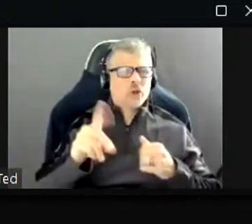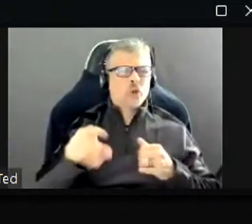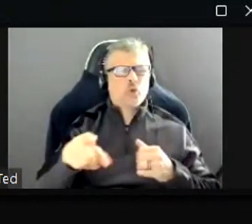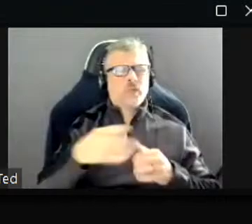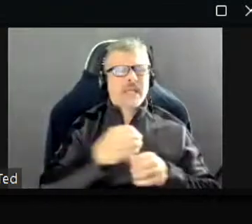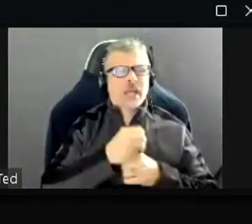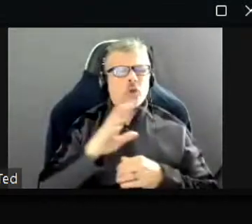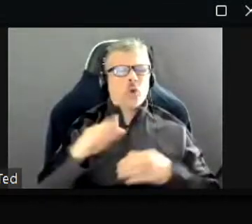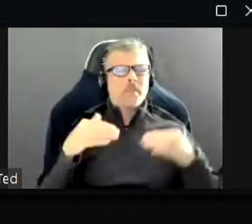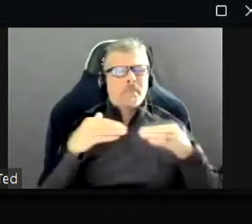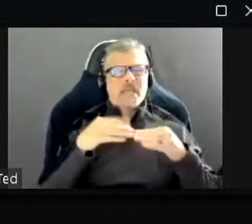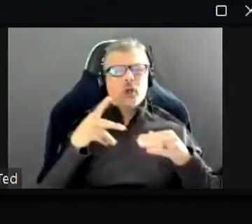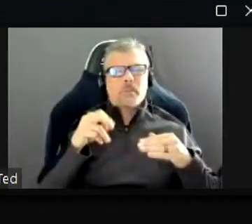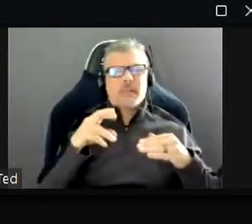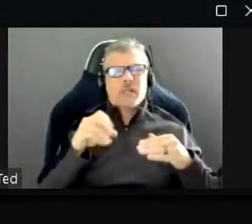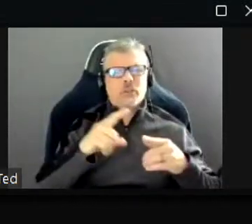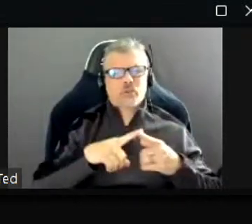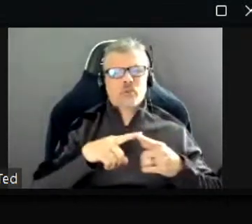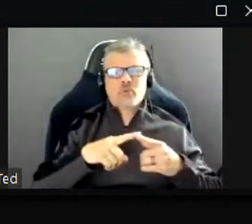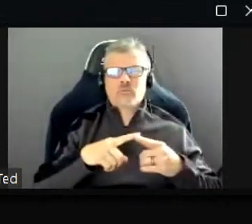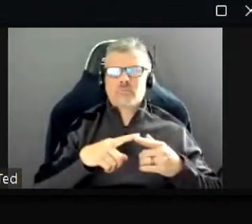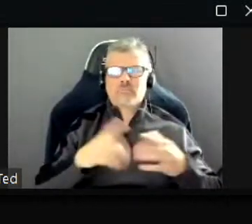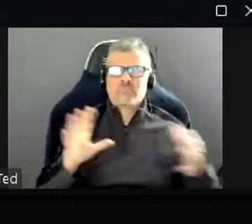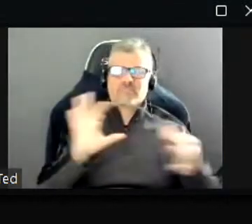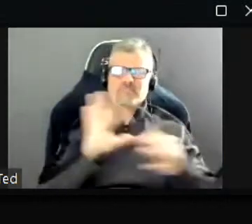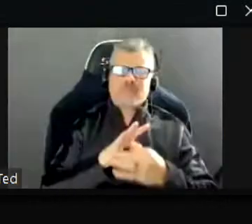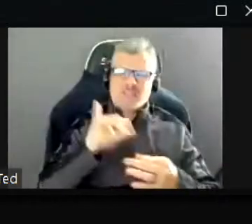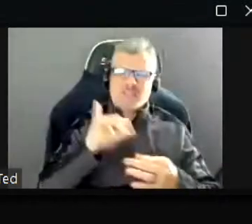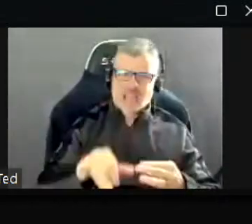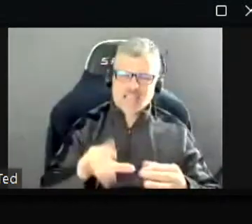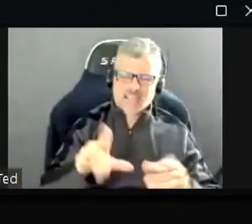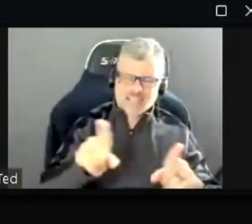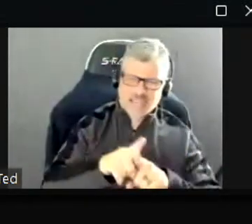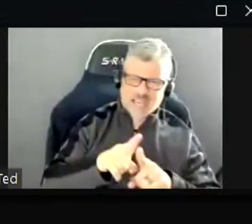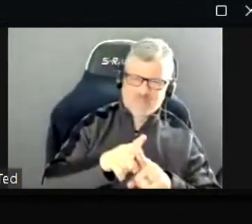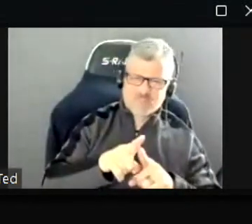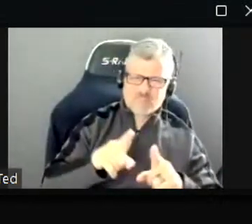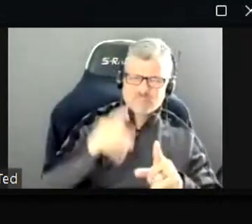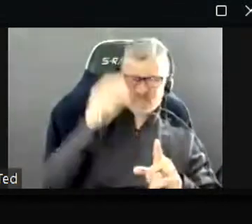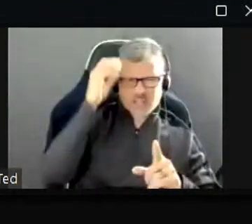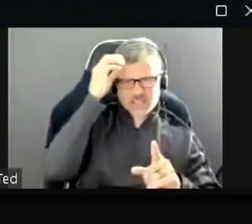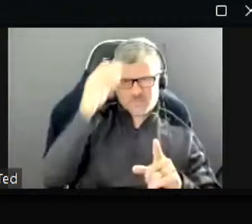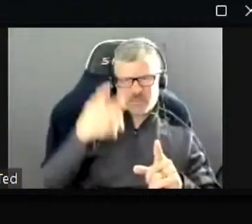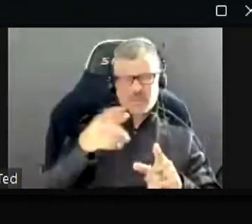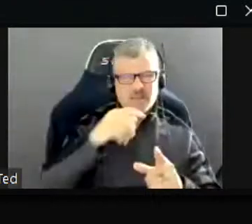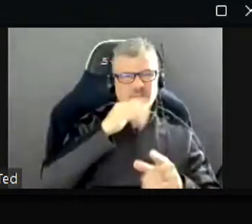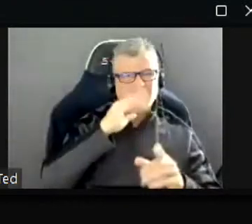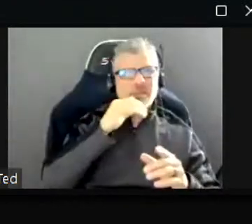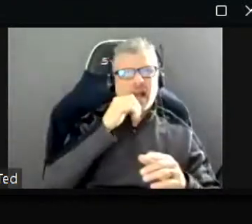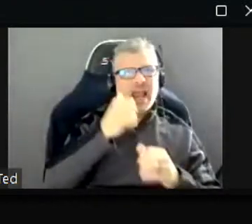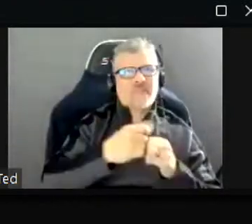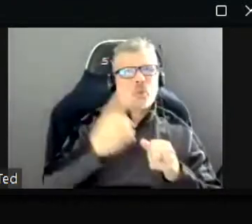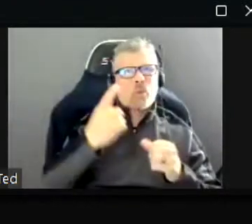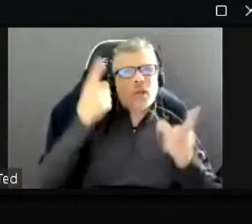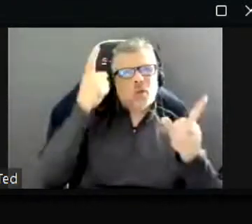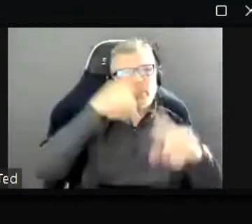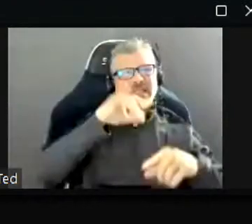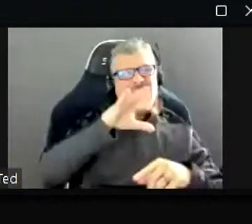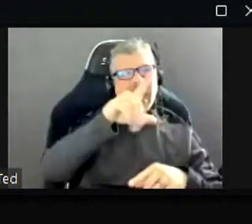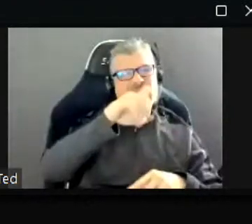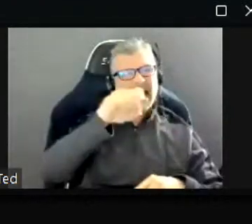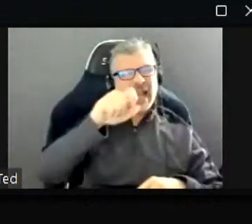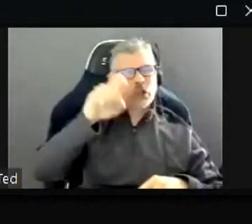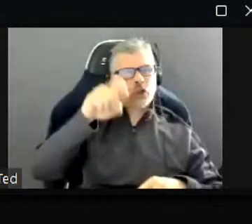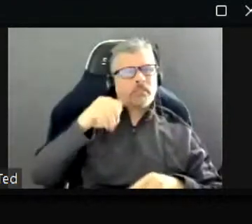peers to buy into that mindset? Because not everyone agrees that the LEA should be responsible